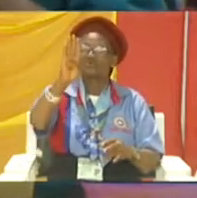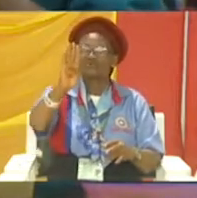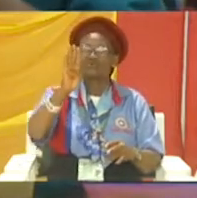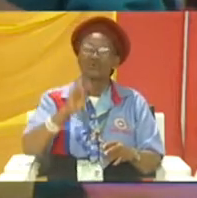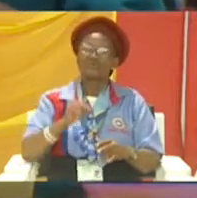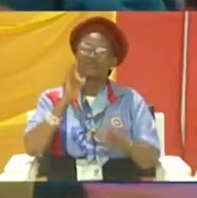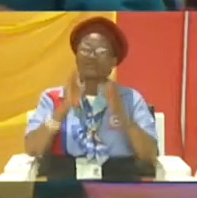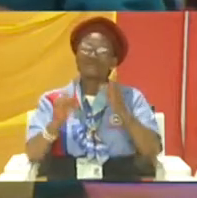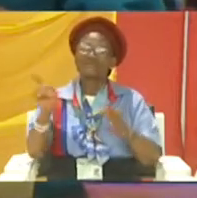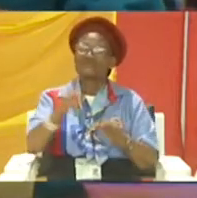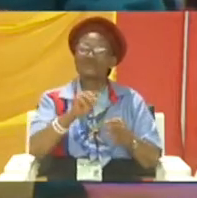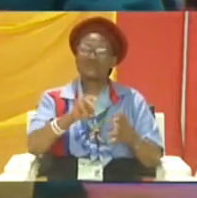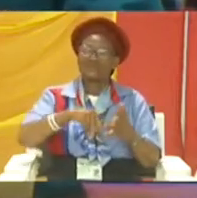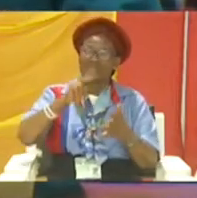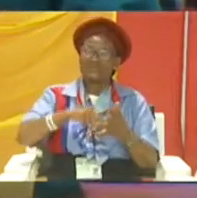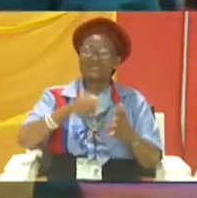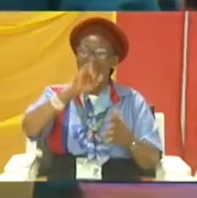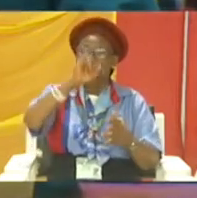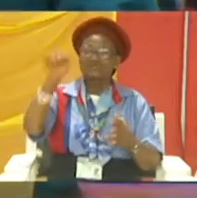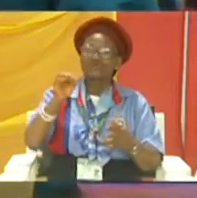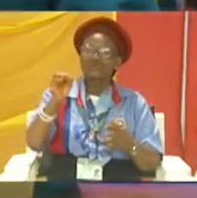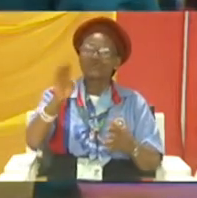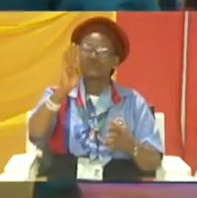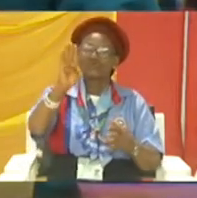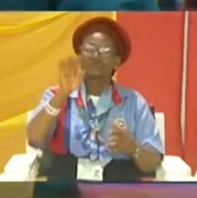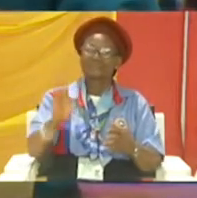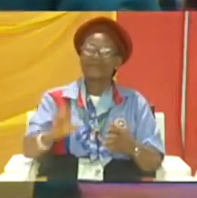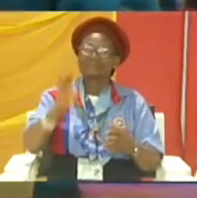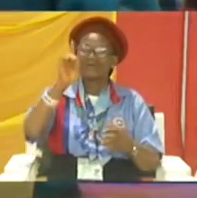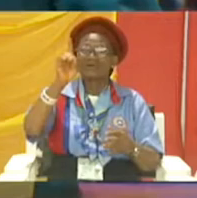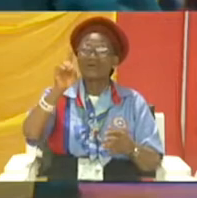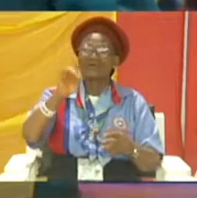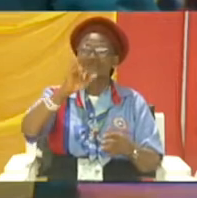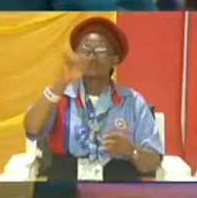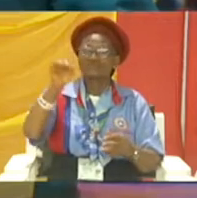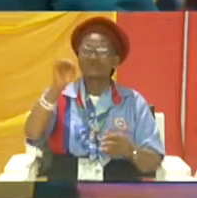If you read Job chapter 1,